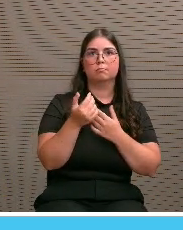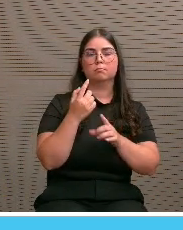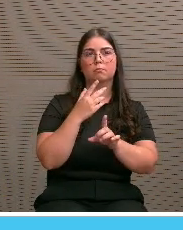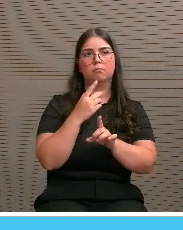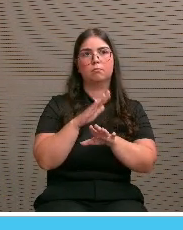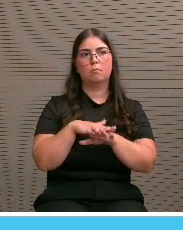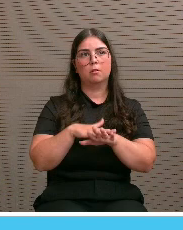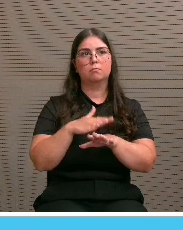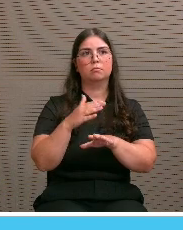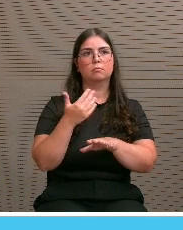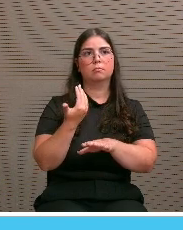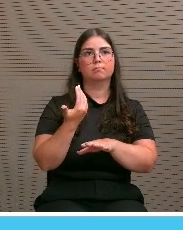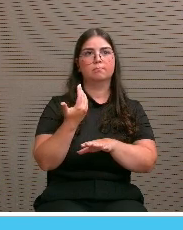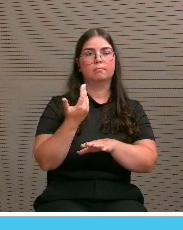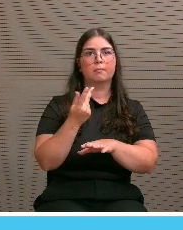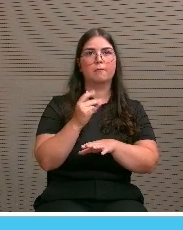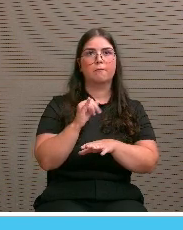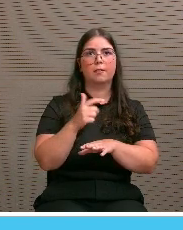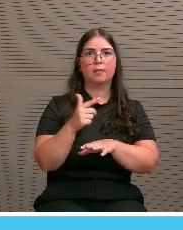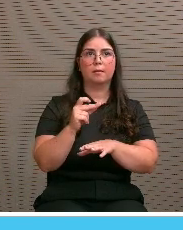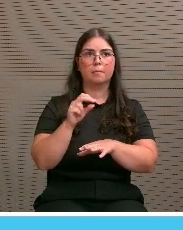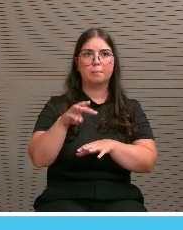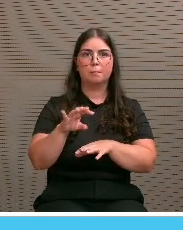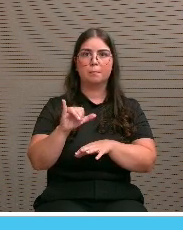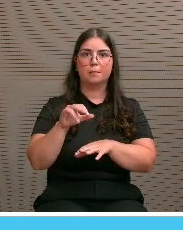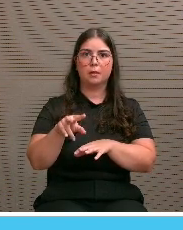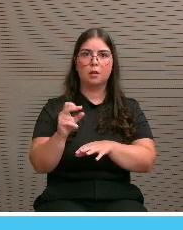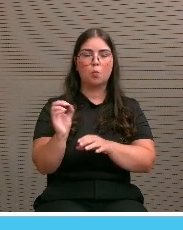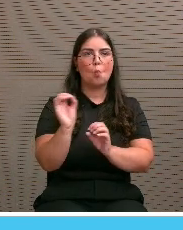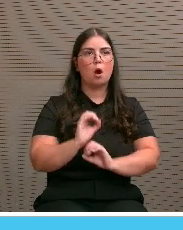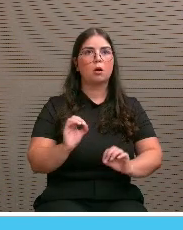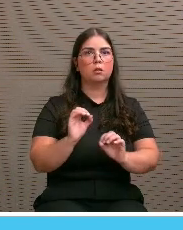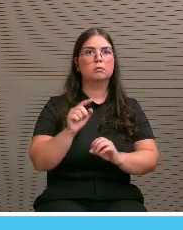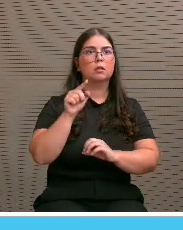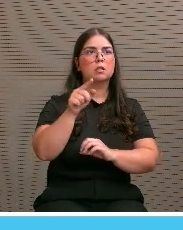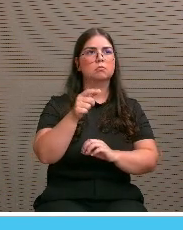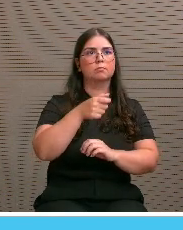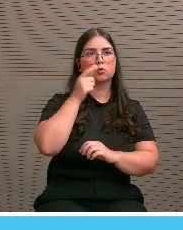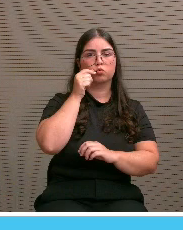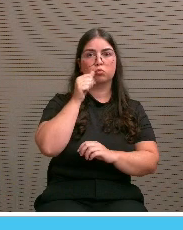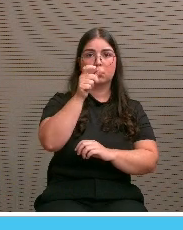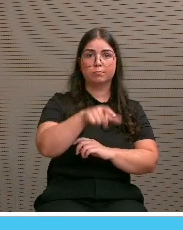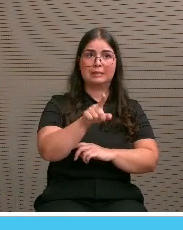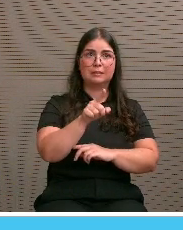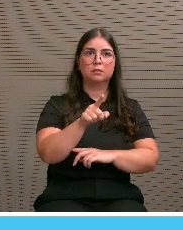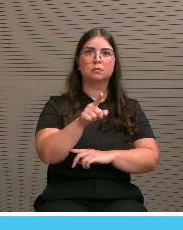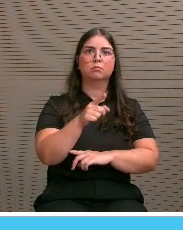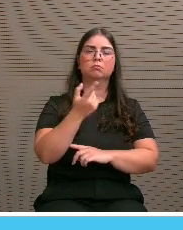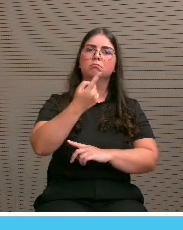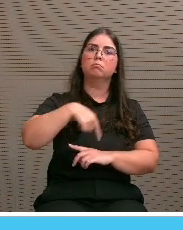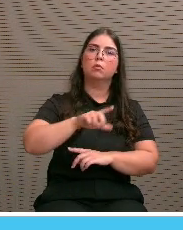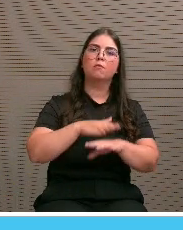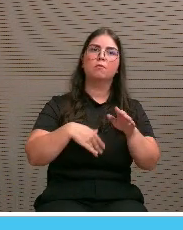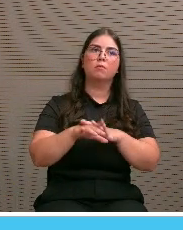world problem. And a man called Peter Jennings, back in 1984, said, well, why don't we do the following? A lot of